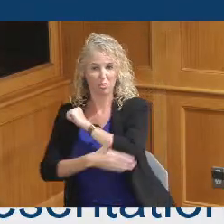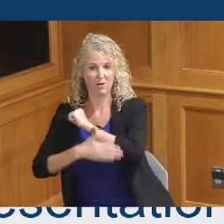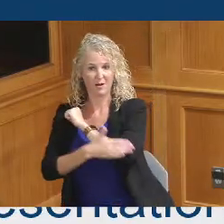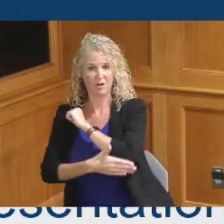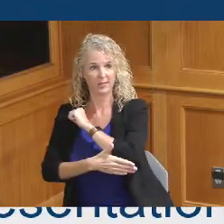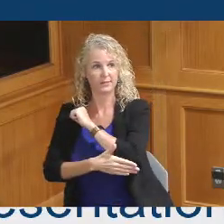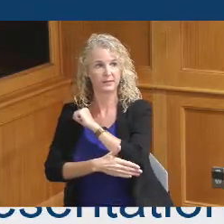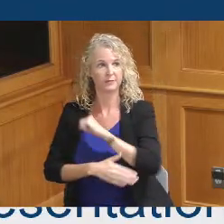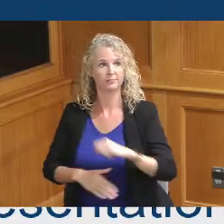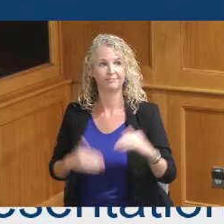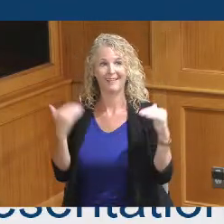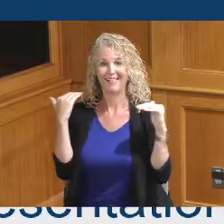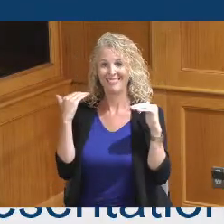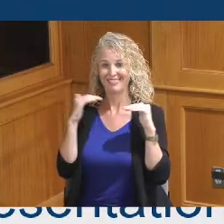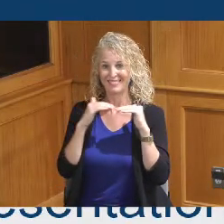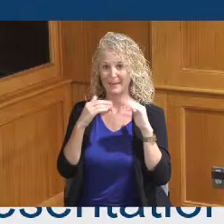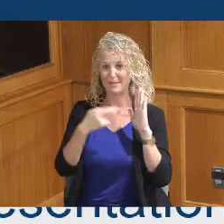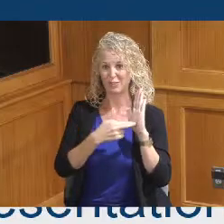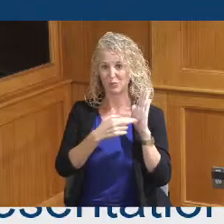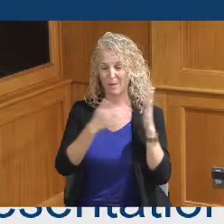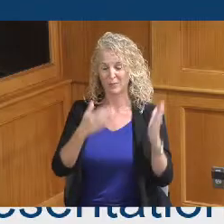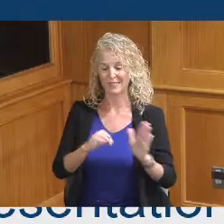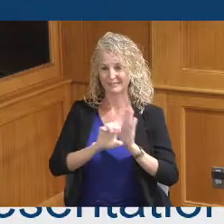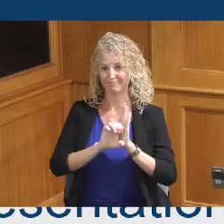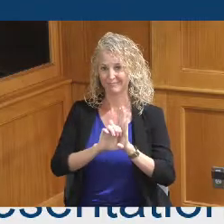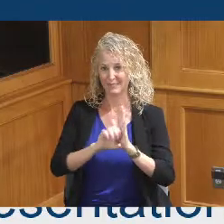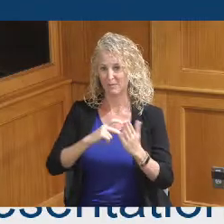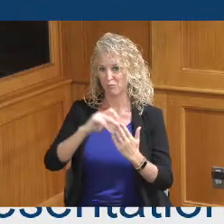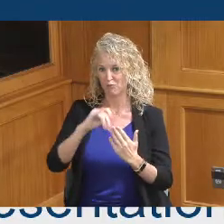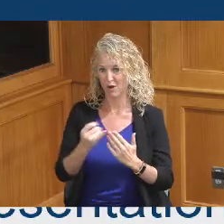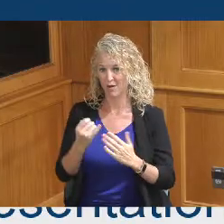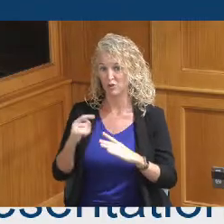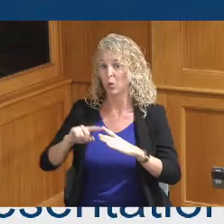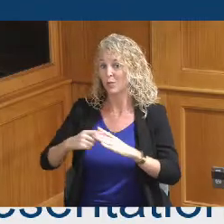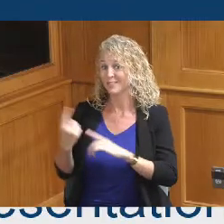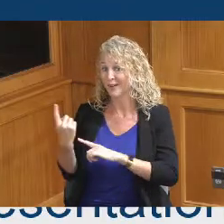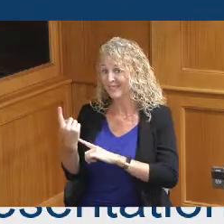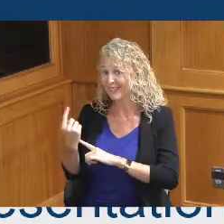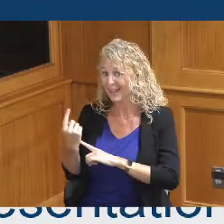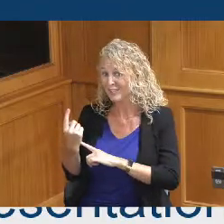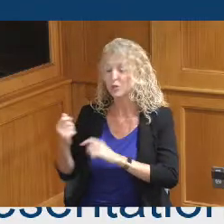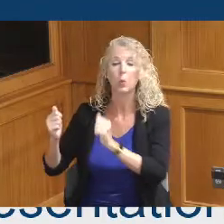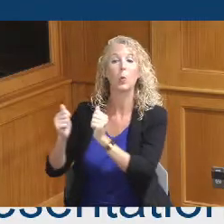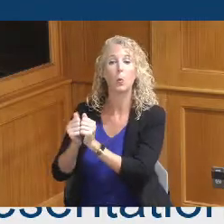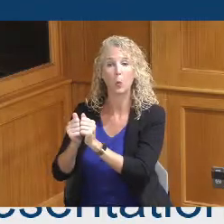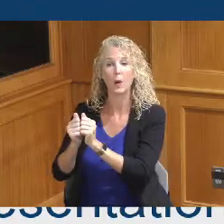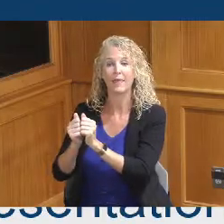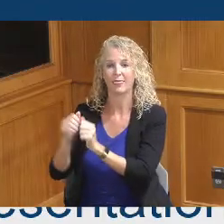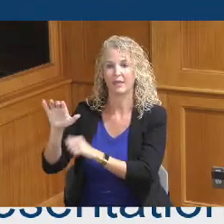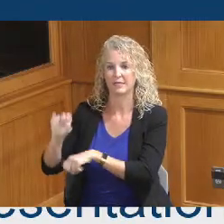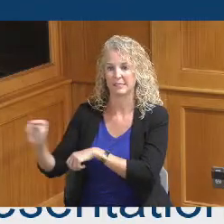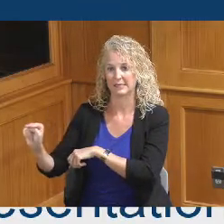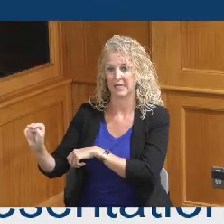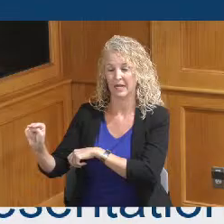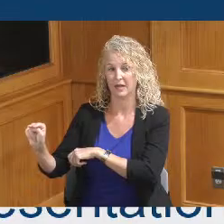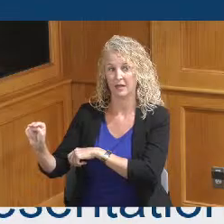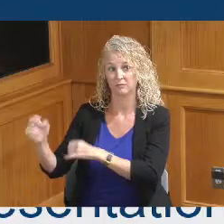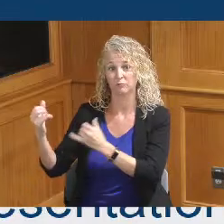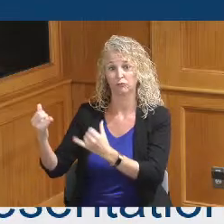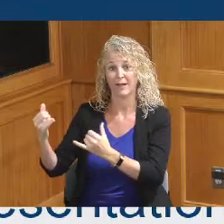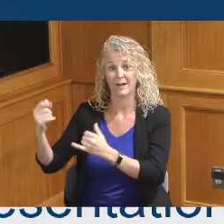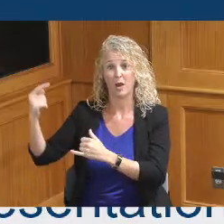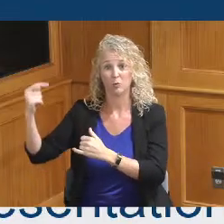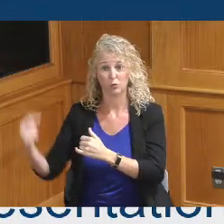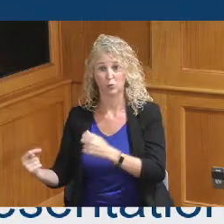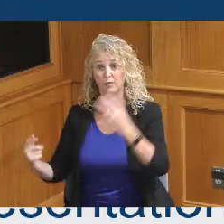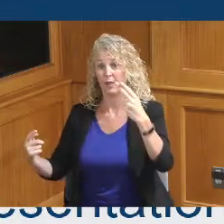country, is this limited representation pilot project that we started last year with the city of Cincinnati. Currently, it is on Tuesdays and